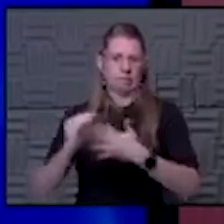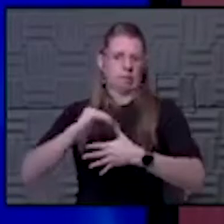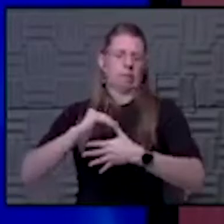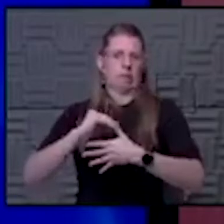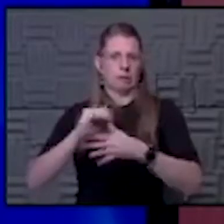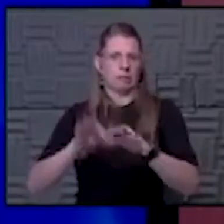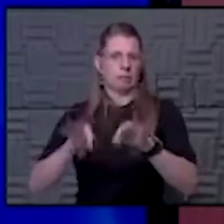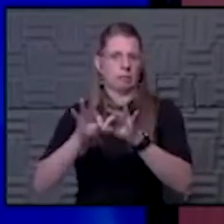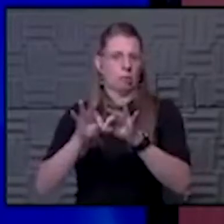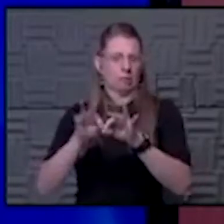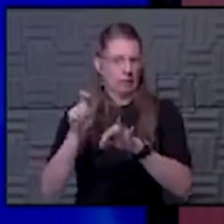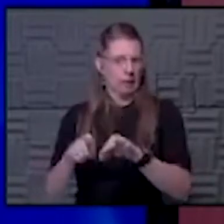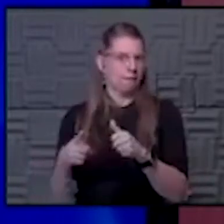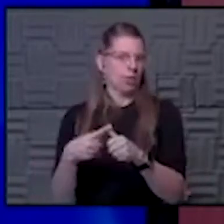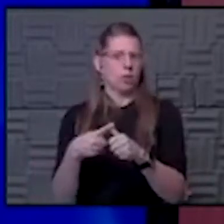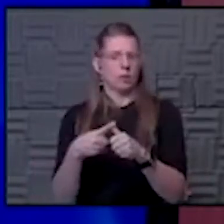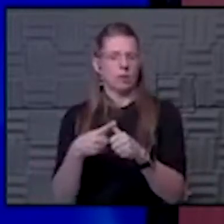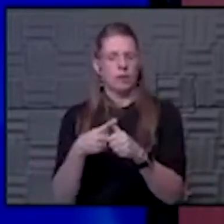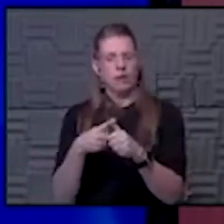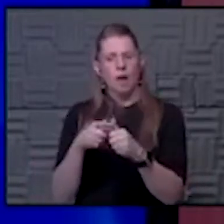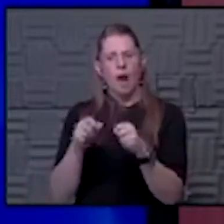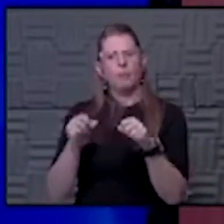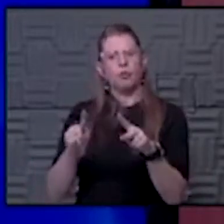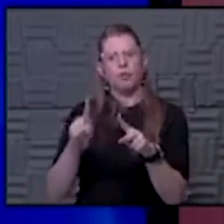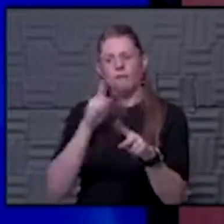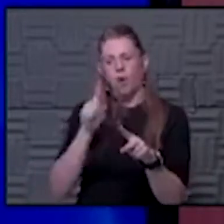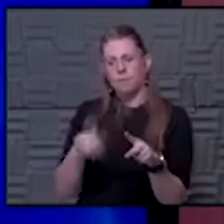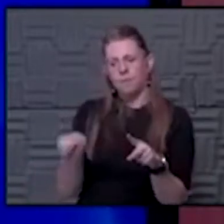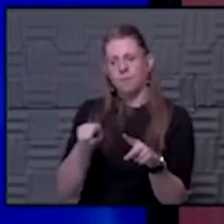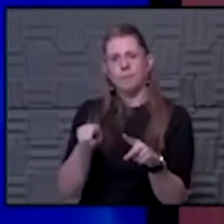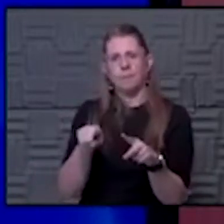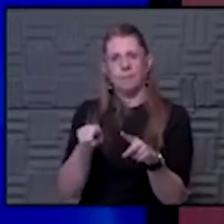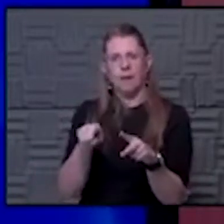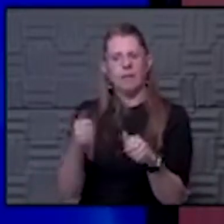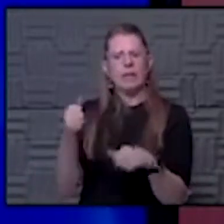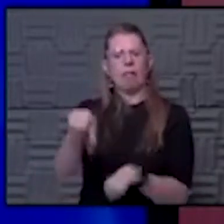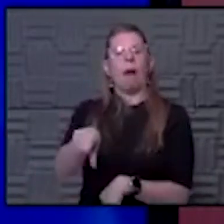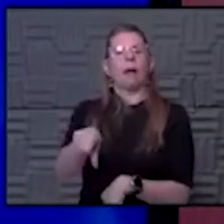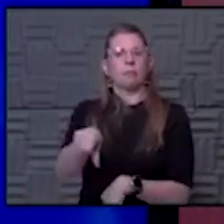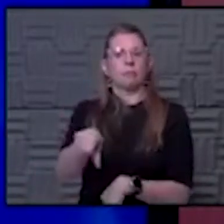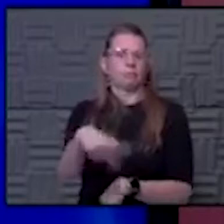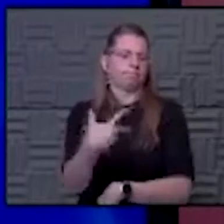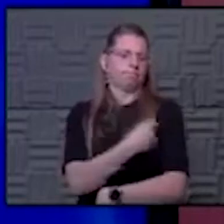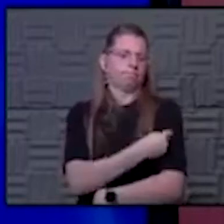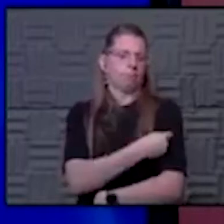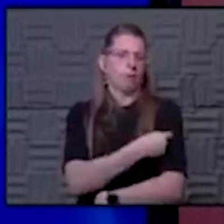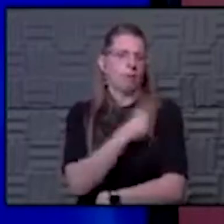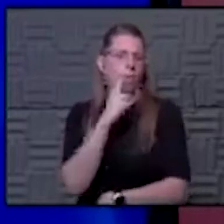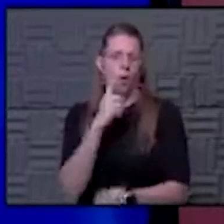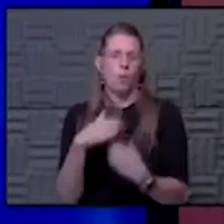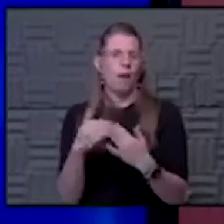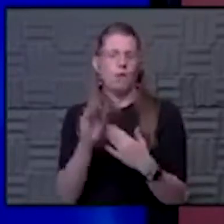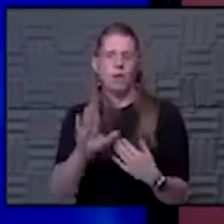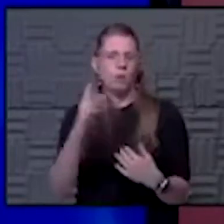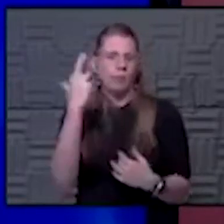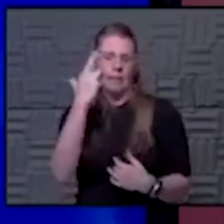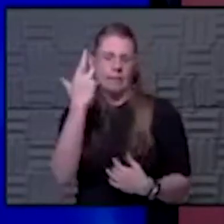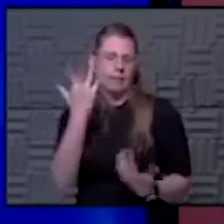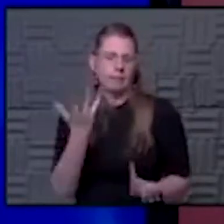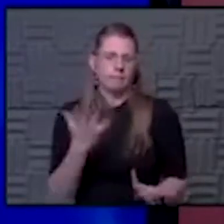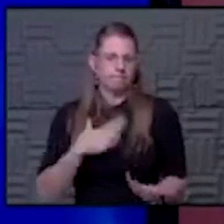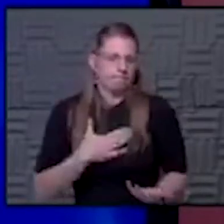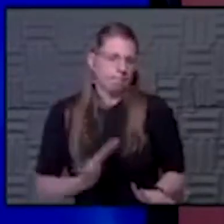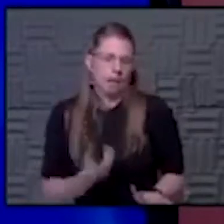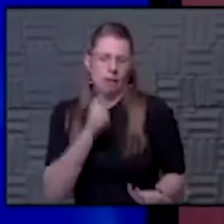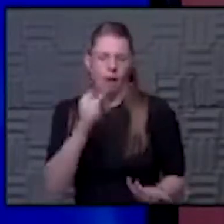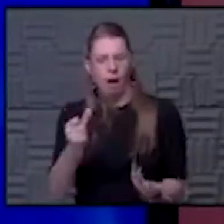option, what's going to happen there for people who live in those situations who decline to take the vaccine for one reason or another, choose not to do that? What